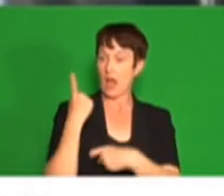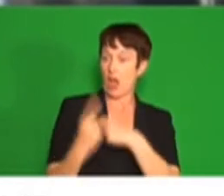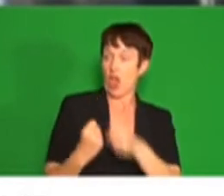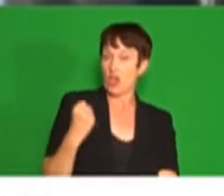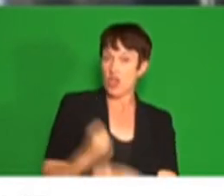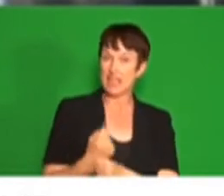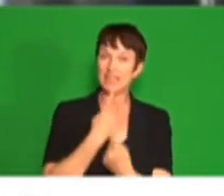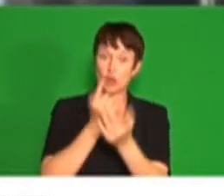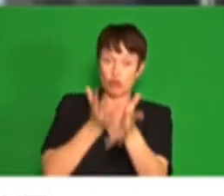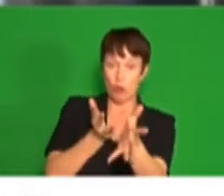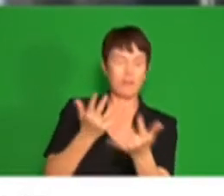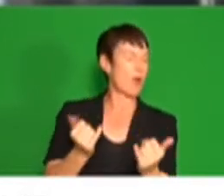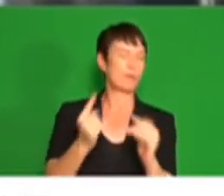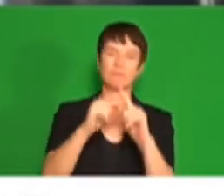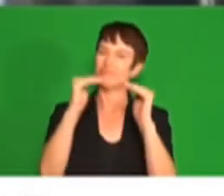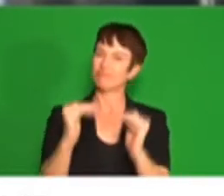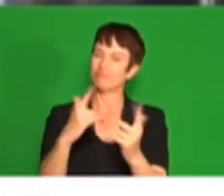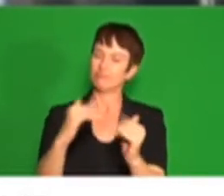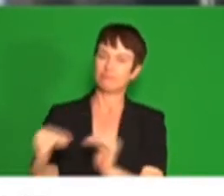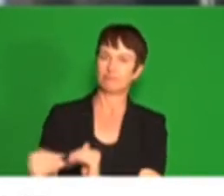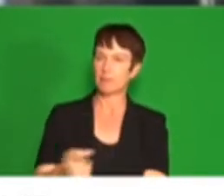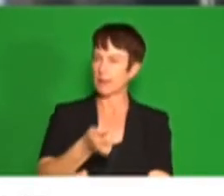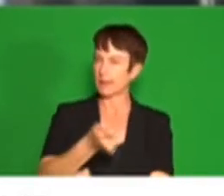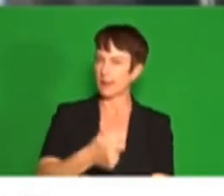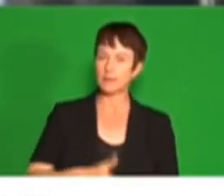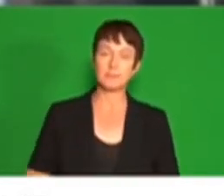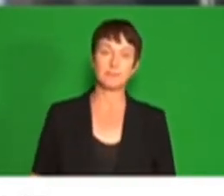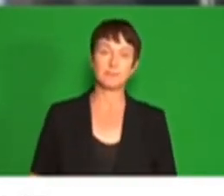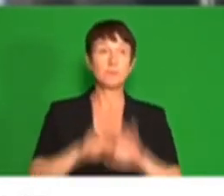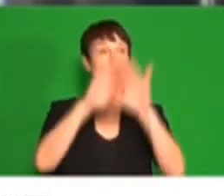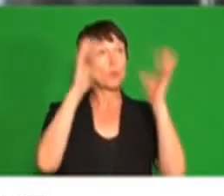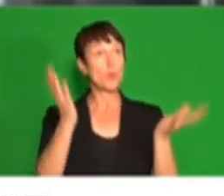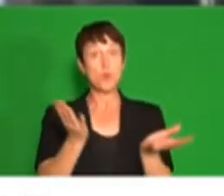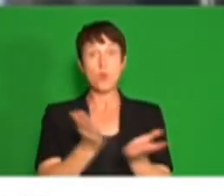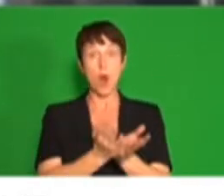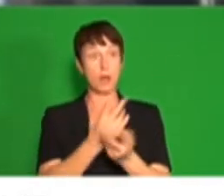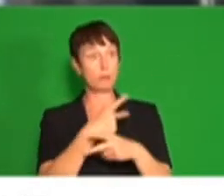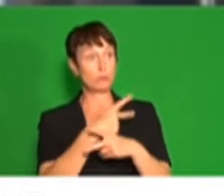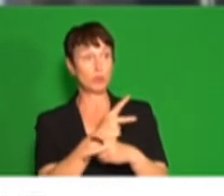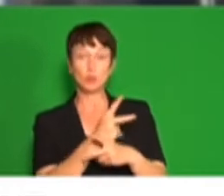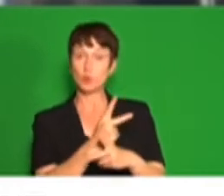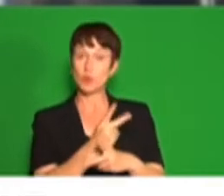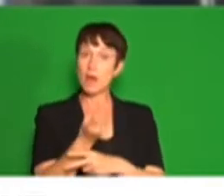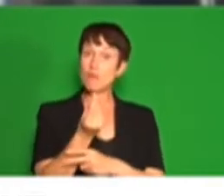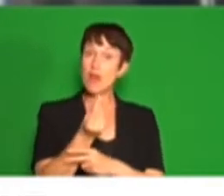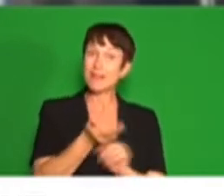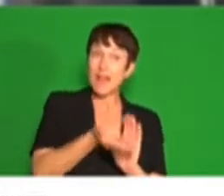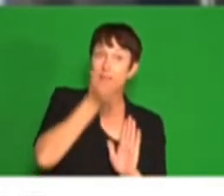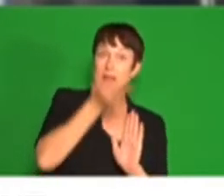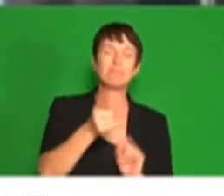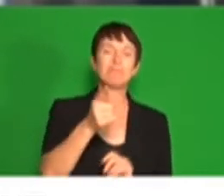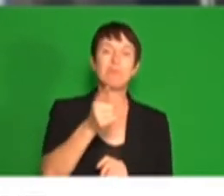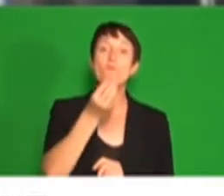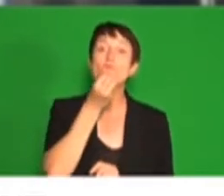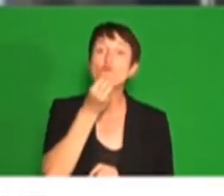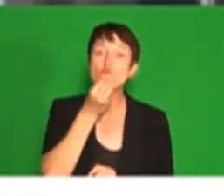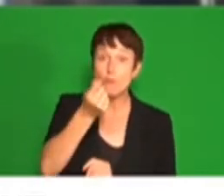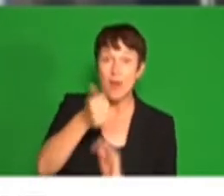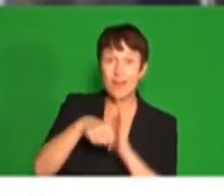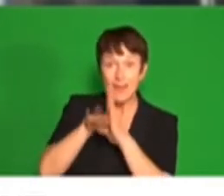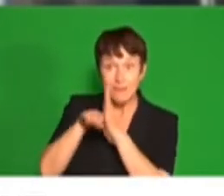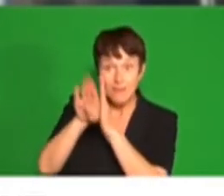meeting. Global producer price inflation, food price inflation, and